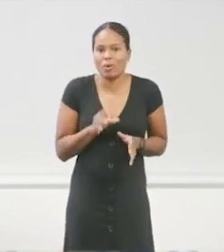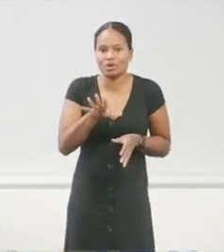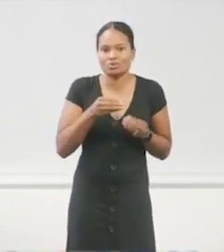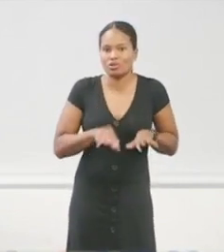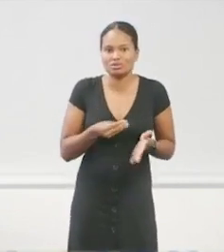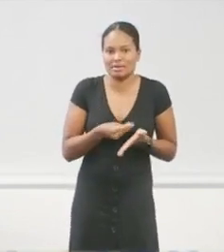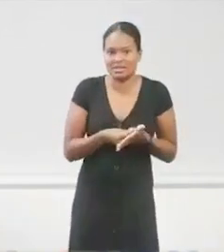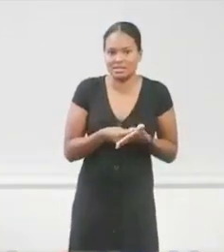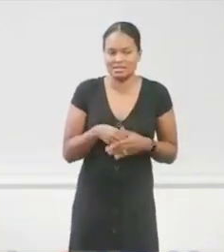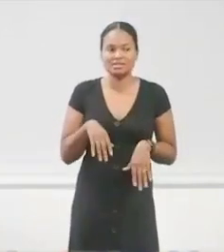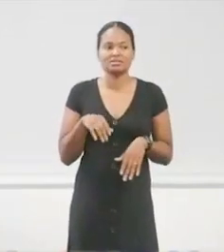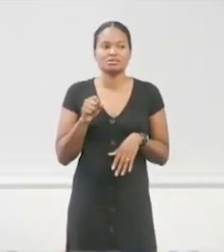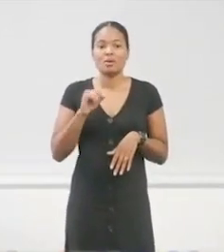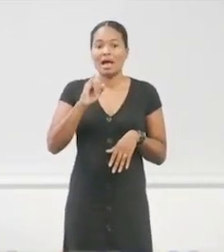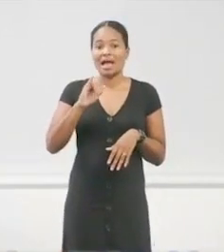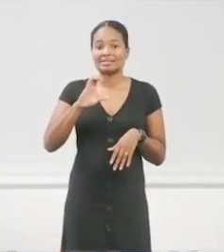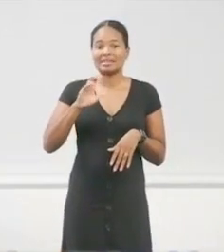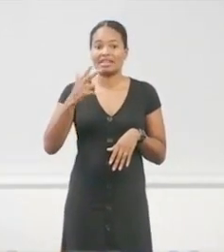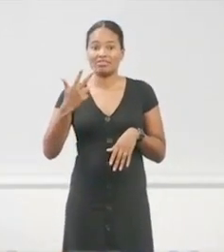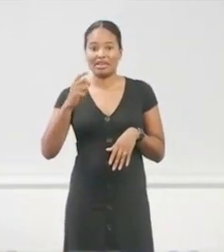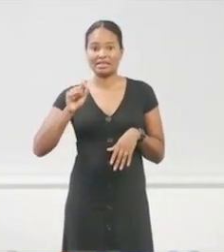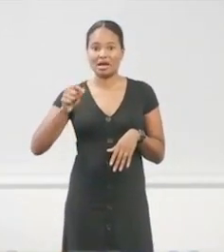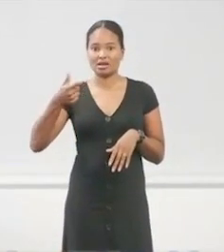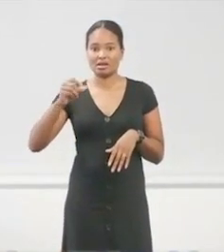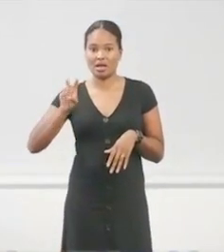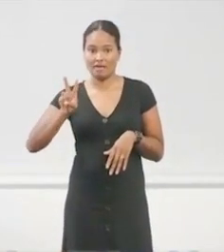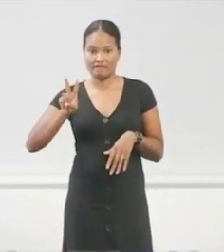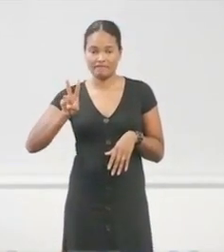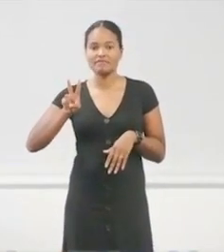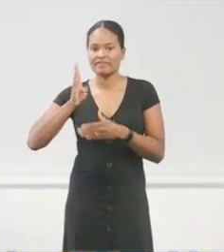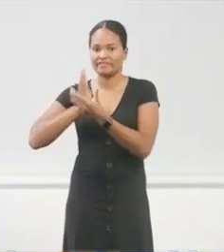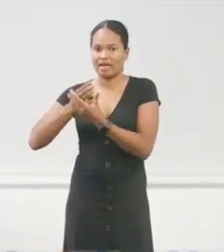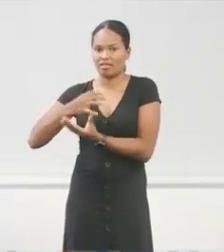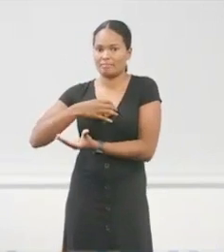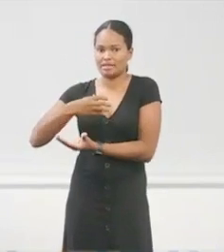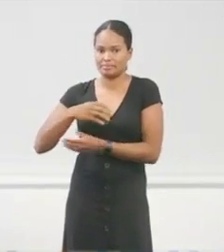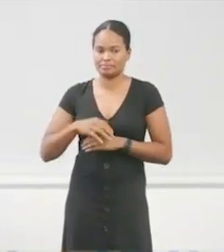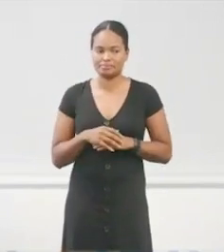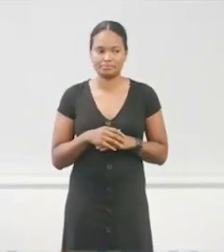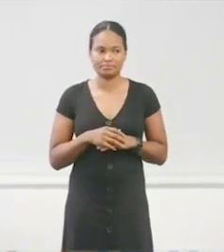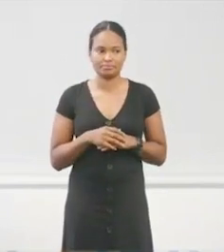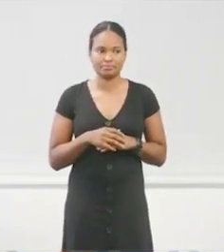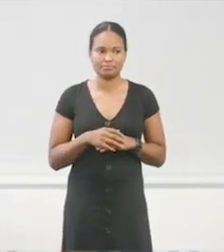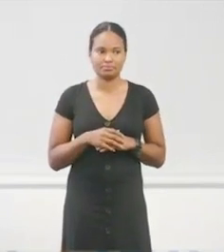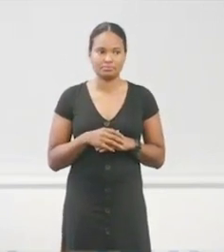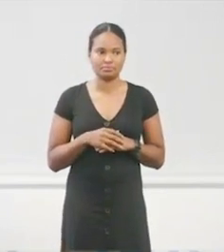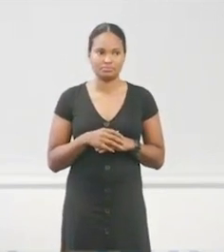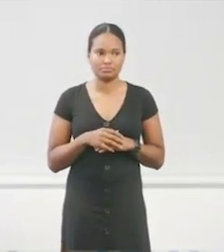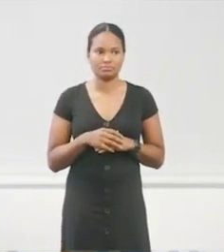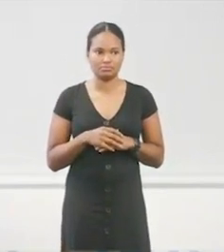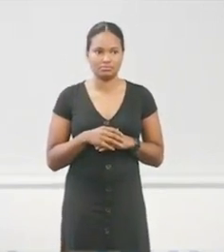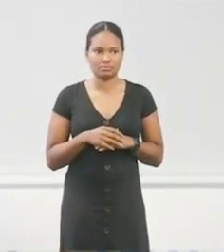ransomware. IC3.gov, you'll want to go to IC3.gov and file that complaint. It specifically will provide